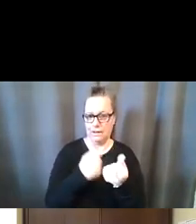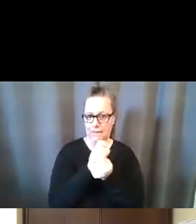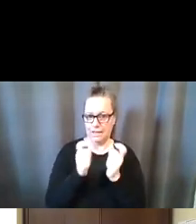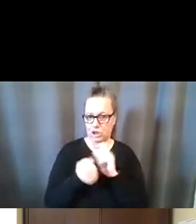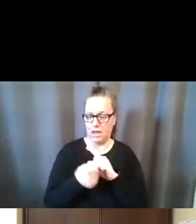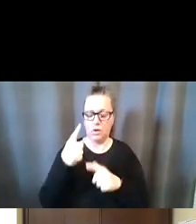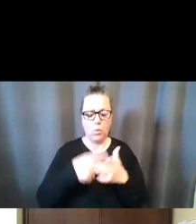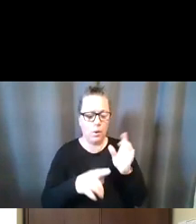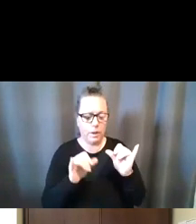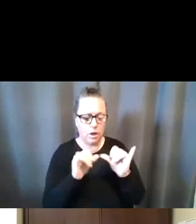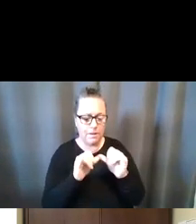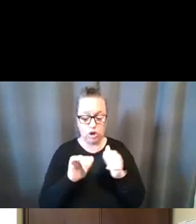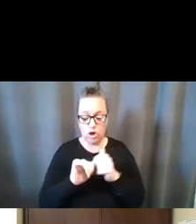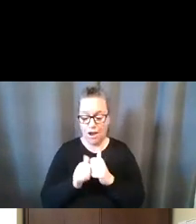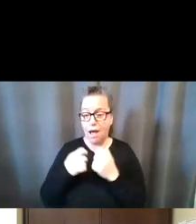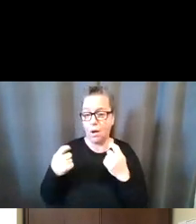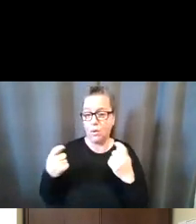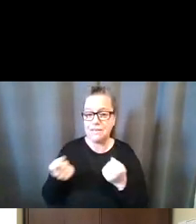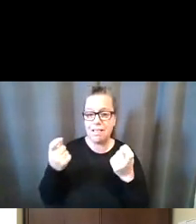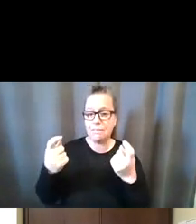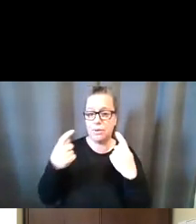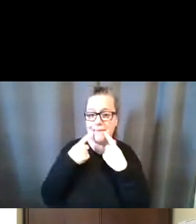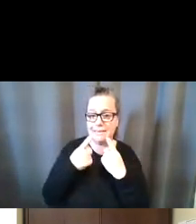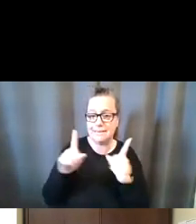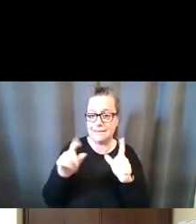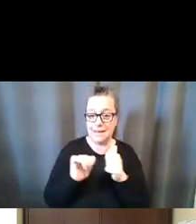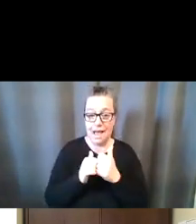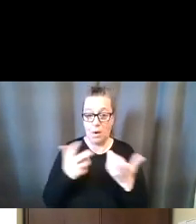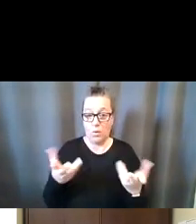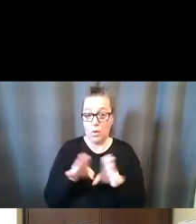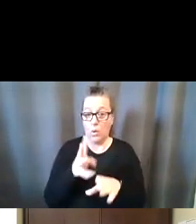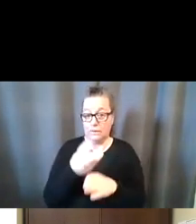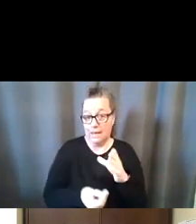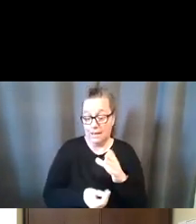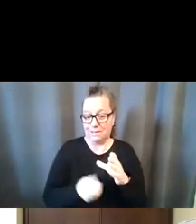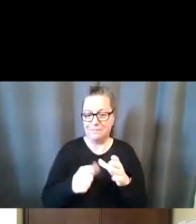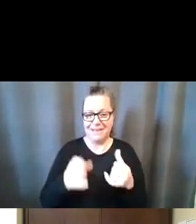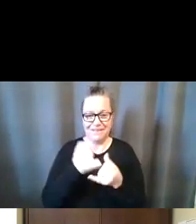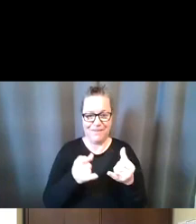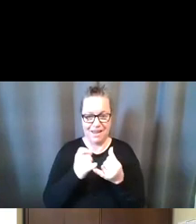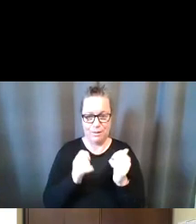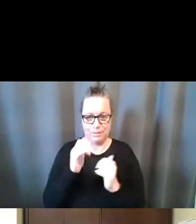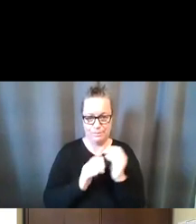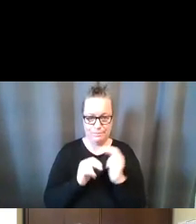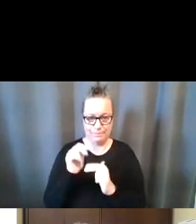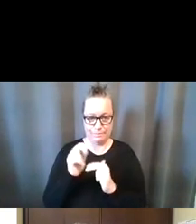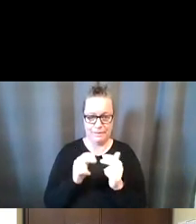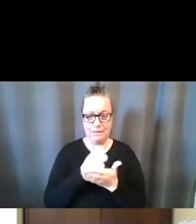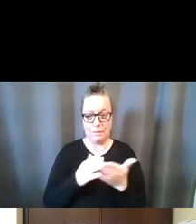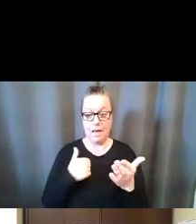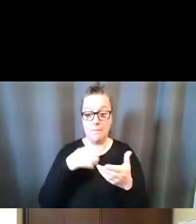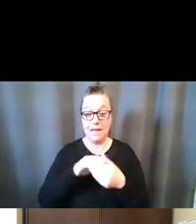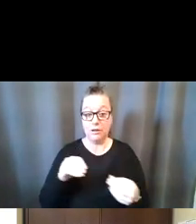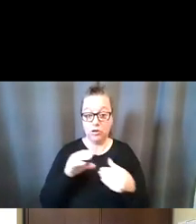going to measure? How are we going to celebrate success? How are we going to help close gaps? So that's the final building block. And my story